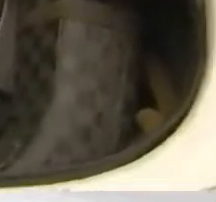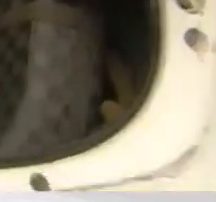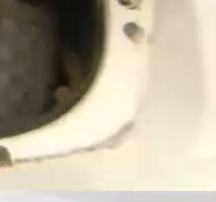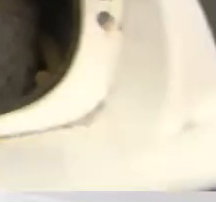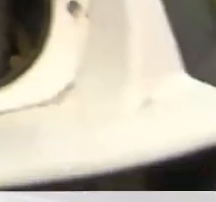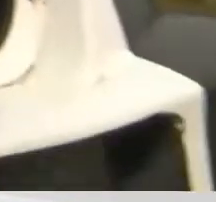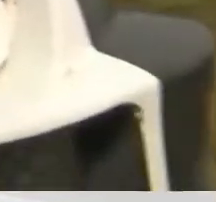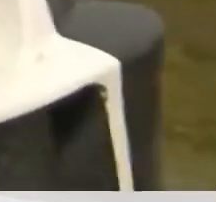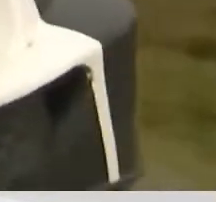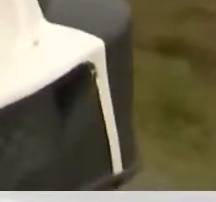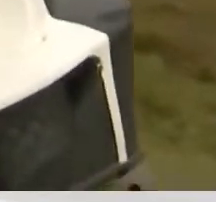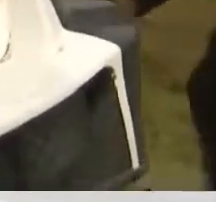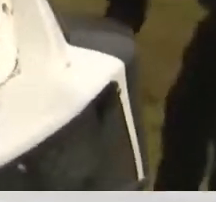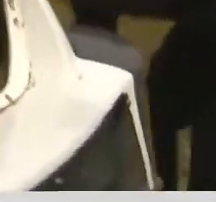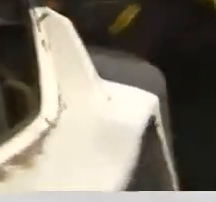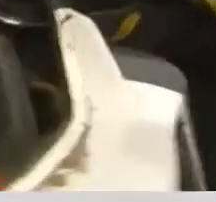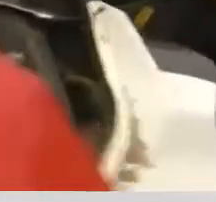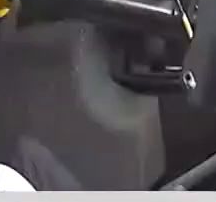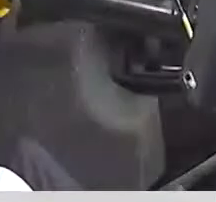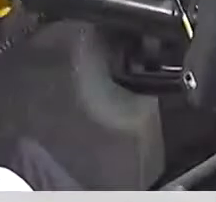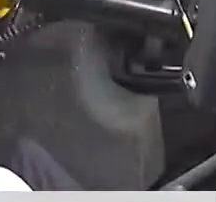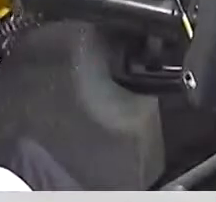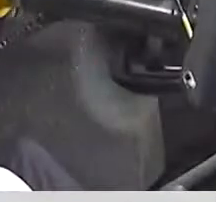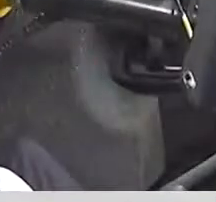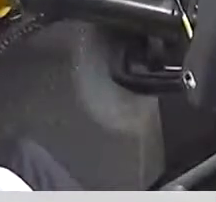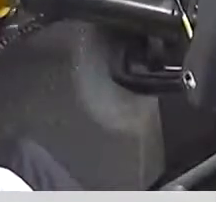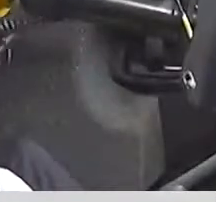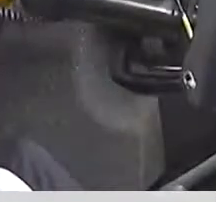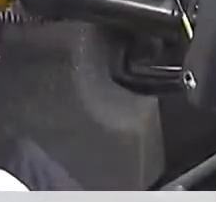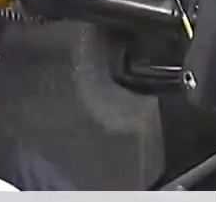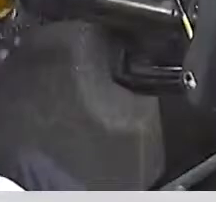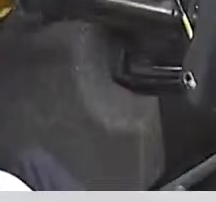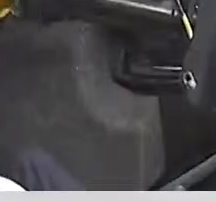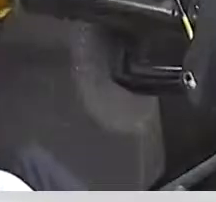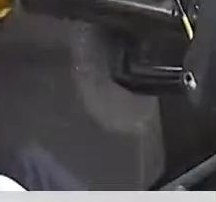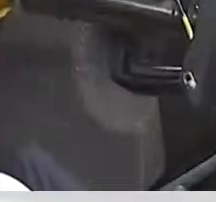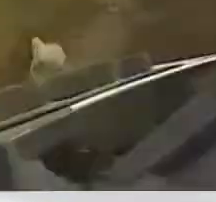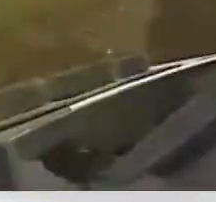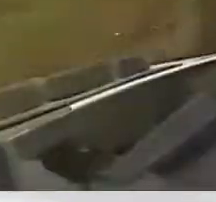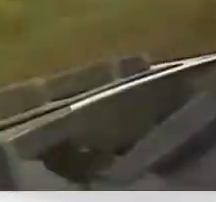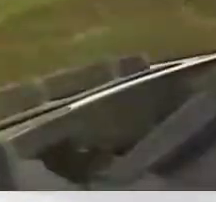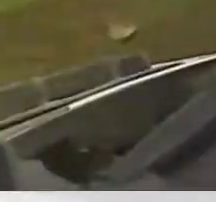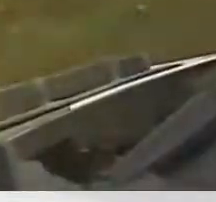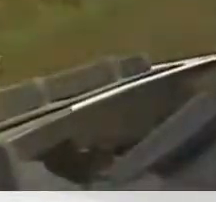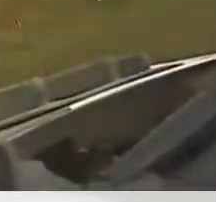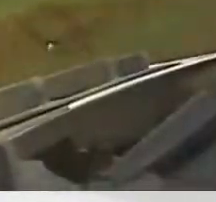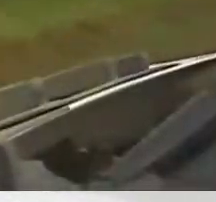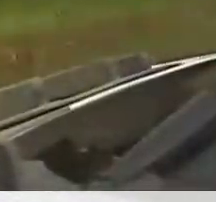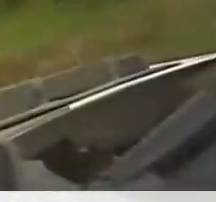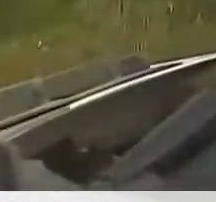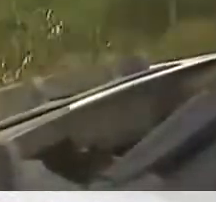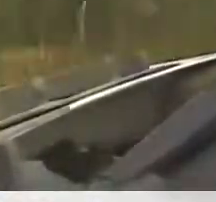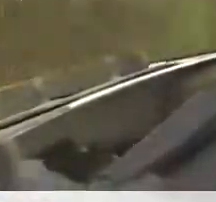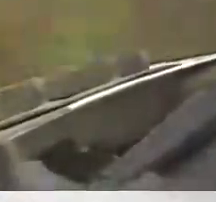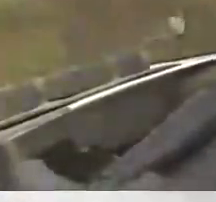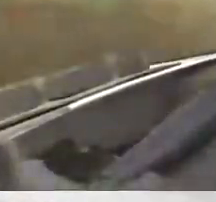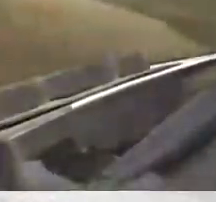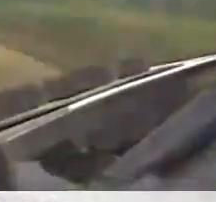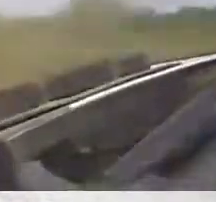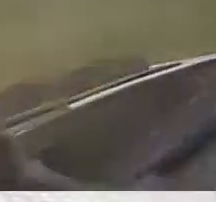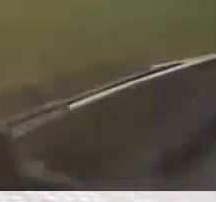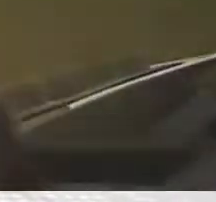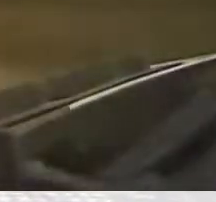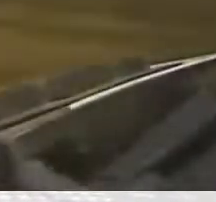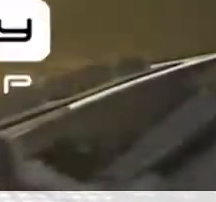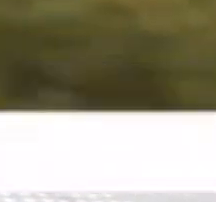the morning loop with their lead still intact. Rob and Pera hadn't given up hope of winning, but was struggling with understeer. Calais.